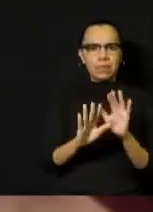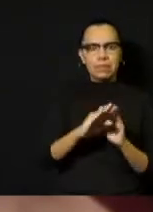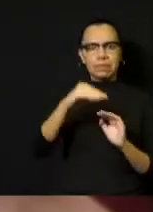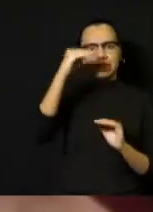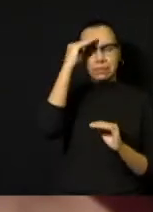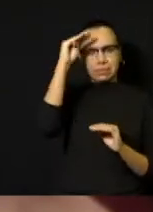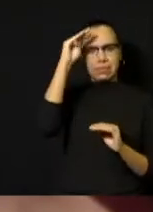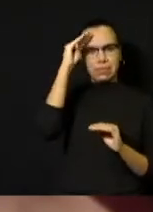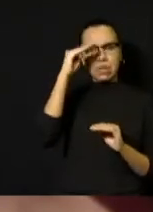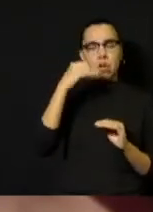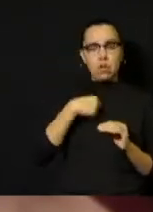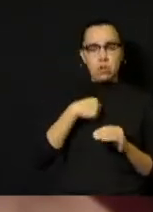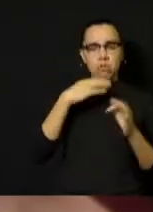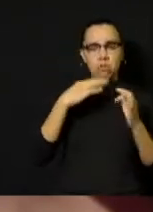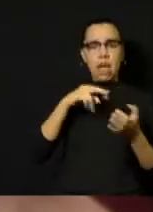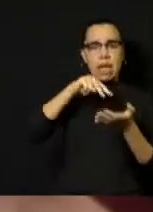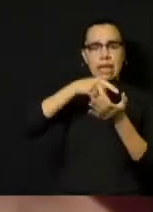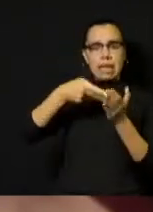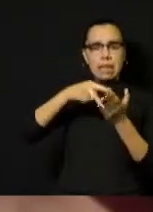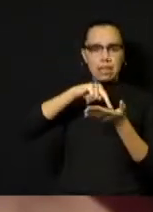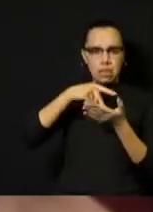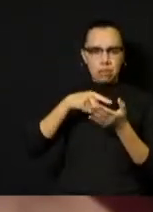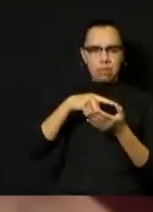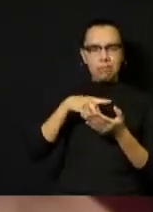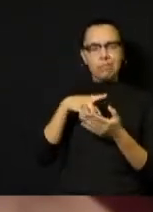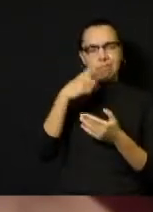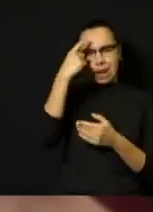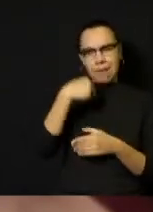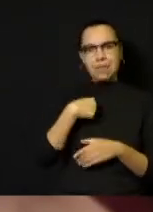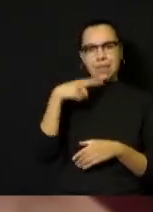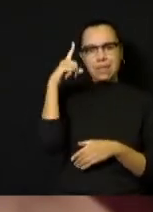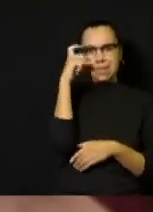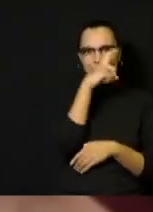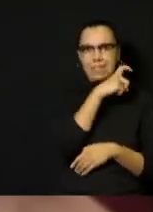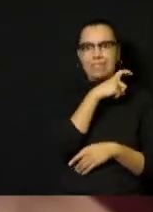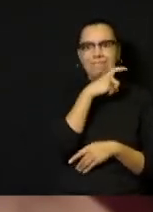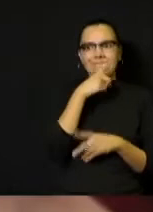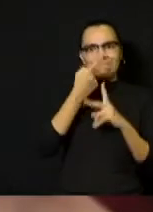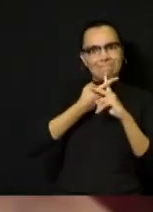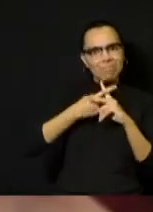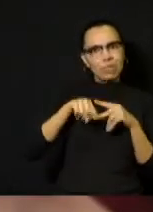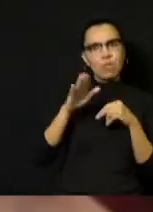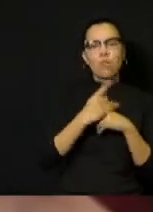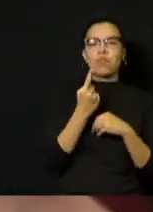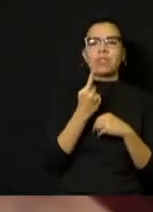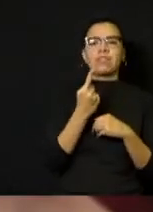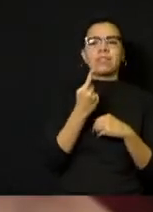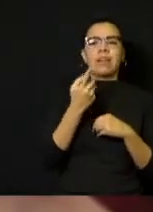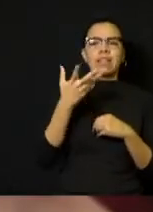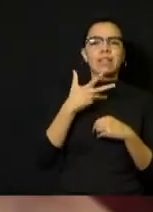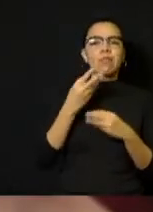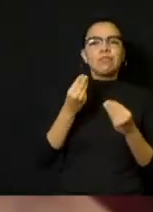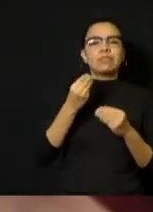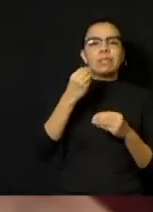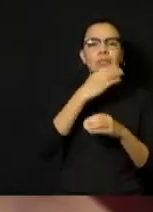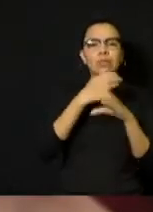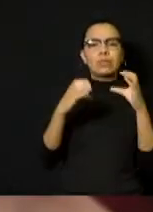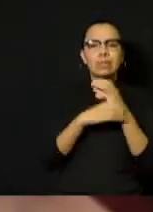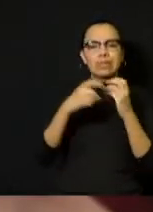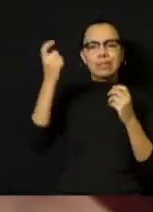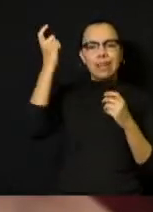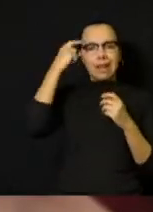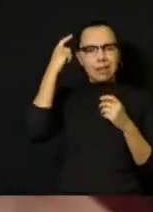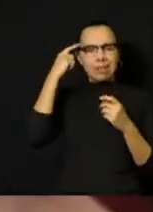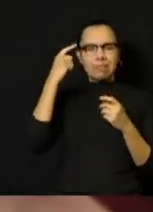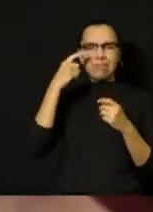every day. I am an engineer. It was very hard for me to start because I had many things in my